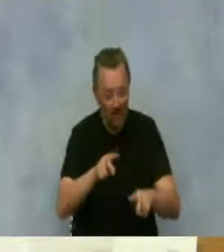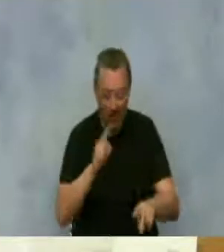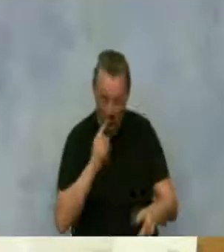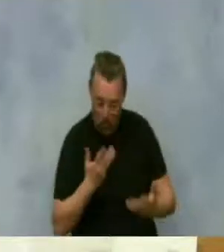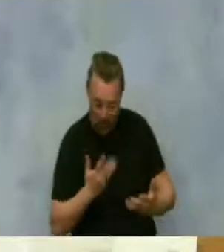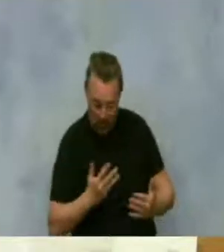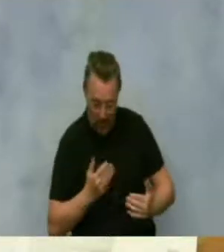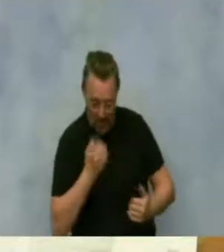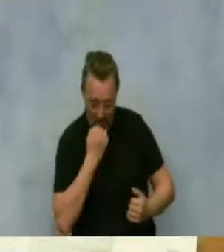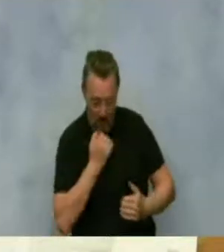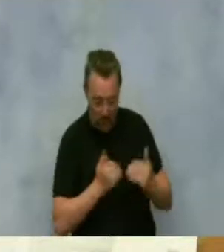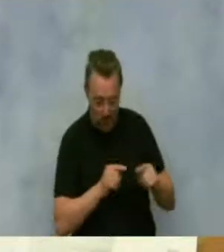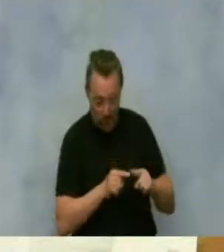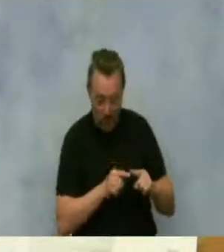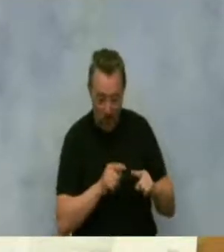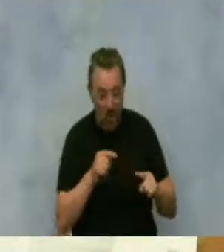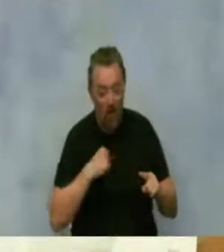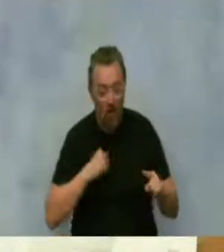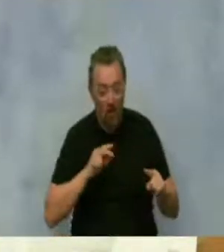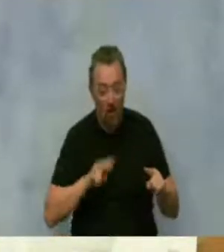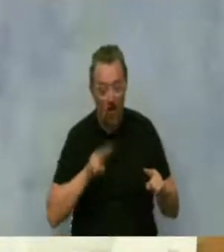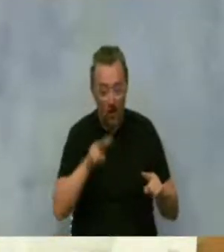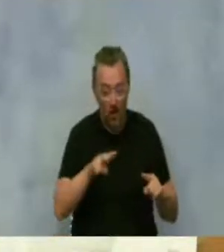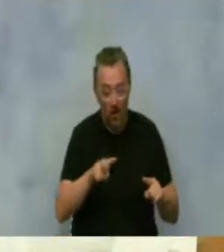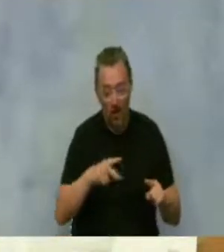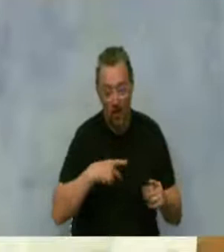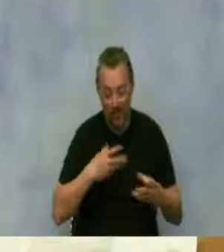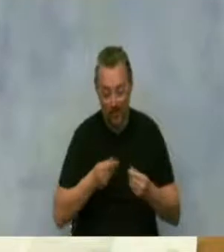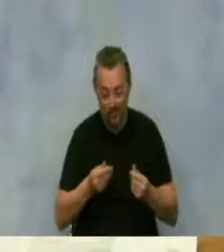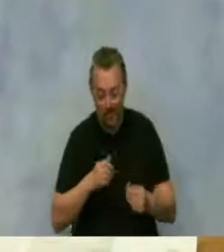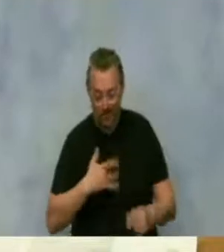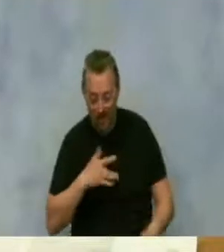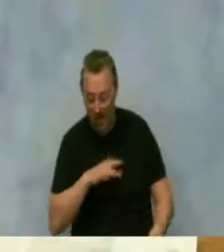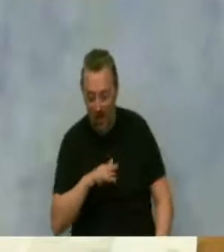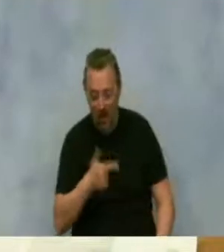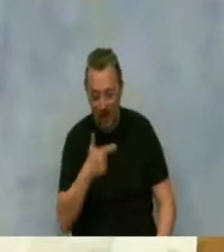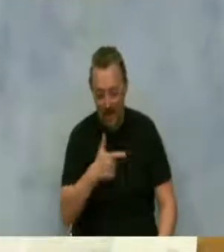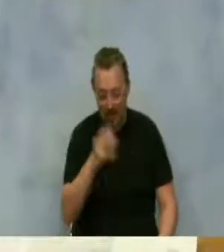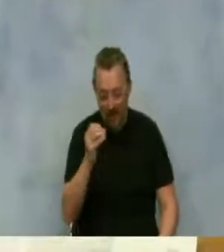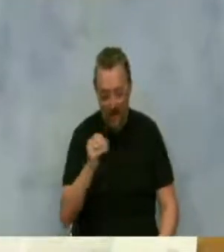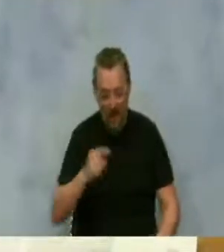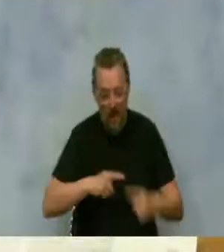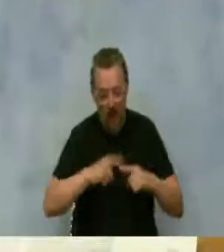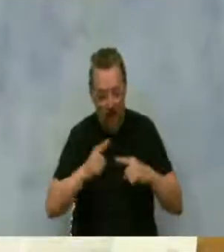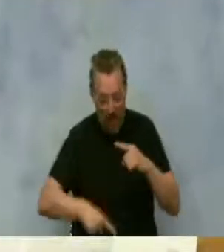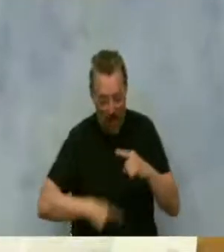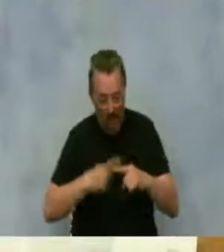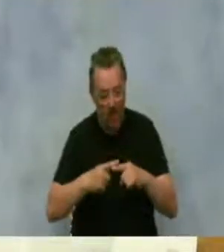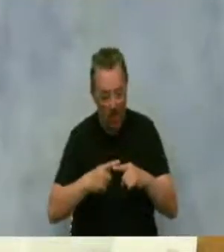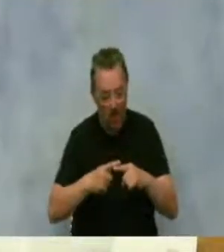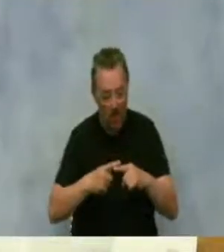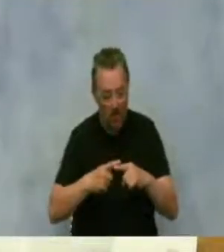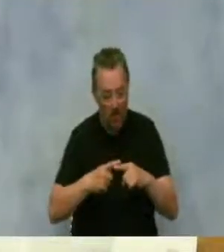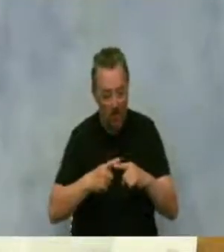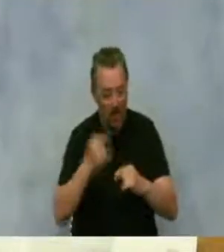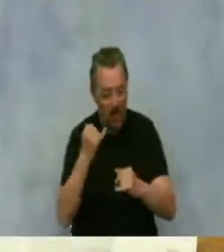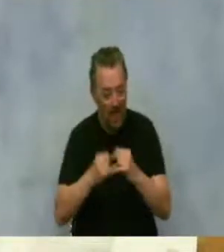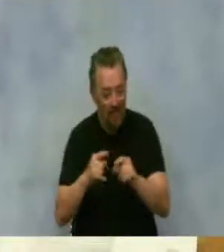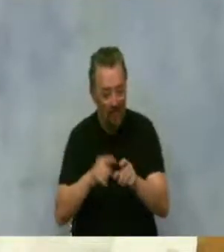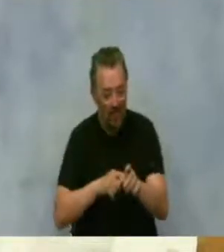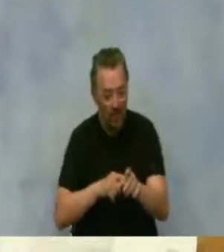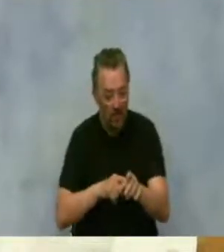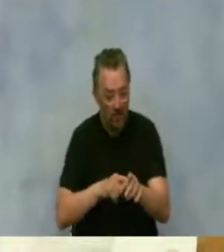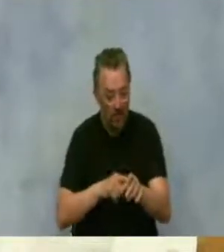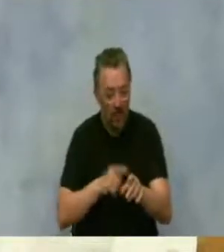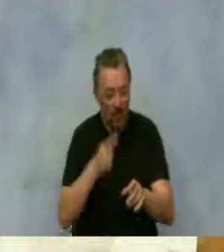date, the projection is that the resource will be sitting at a 7% annual average at the end of the year in comparison to a council-wide